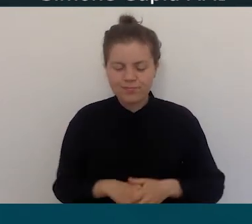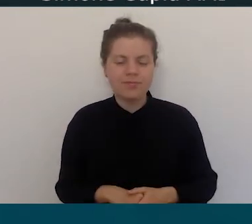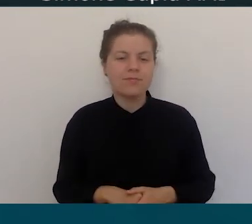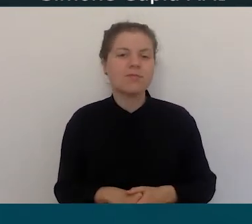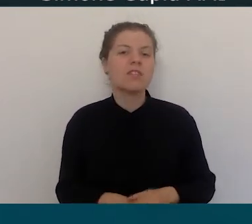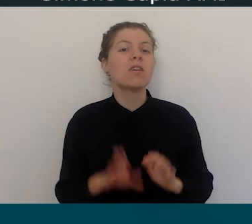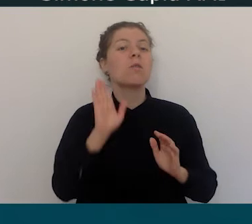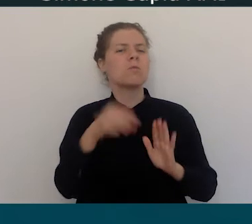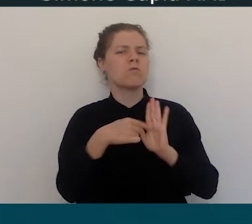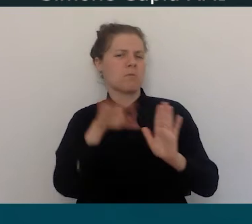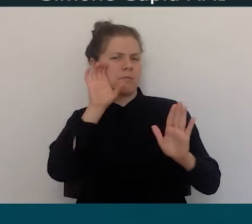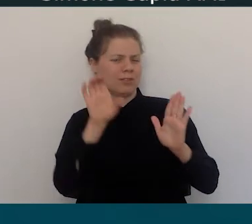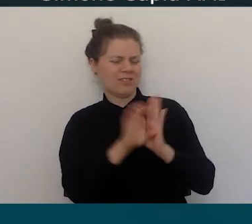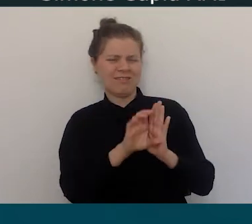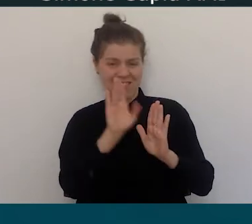Specifically, what are they?